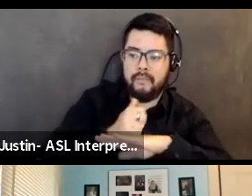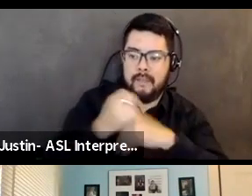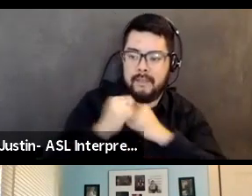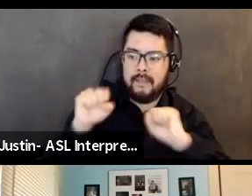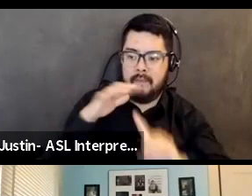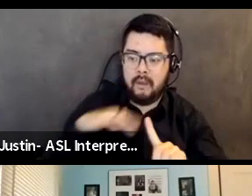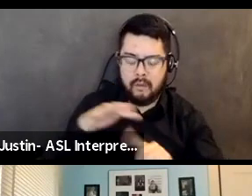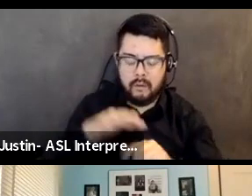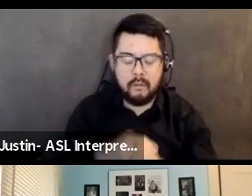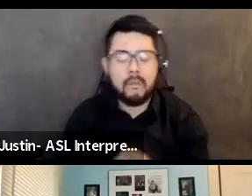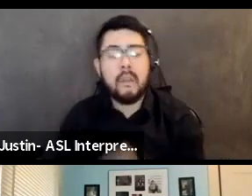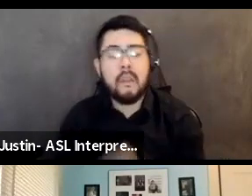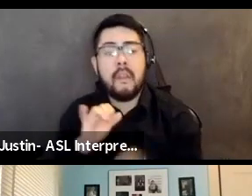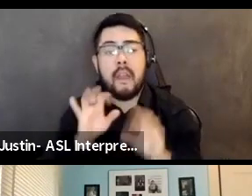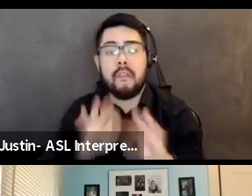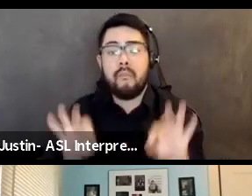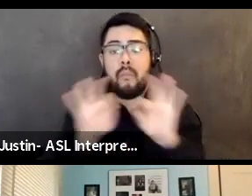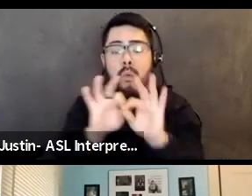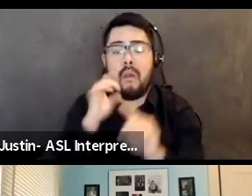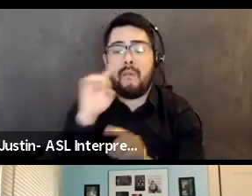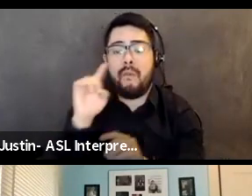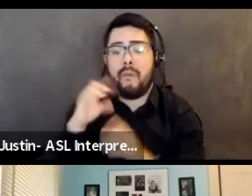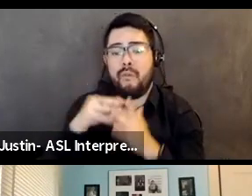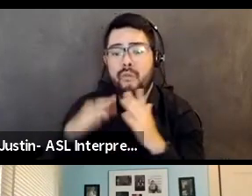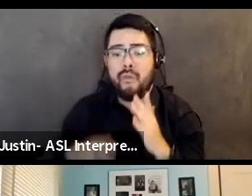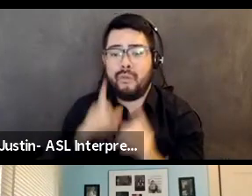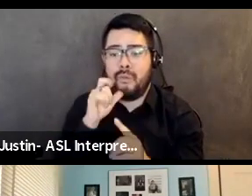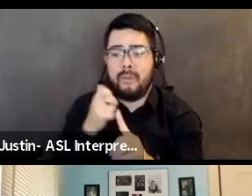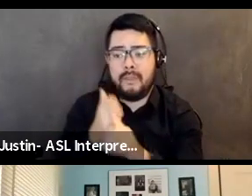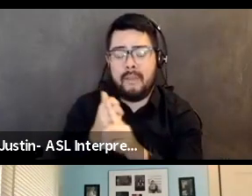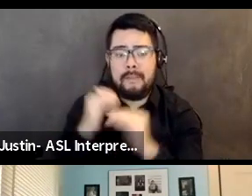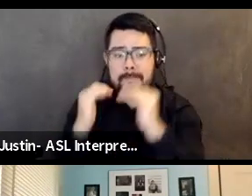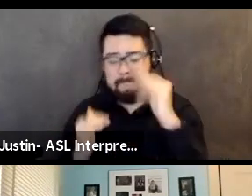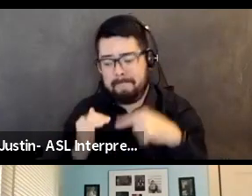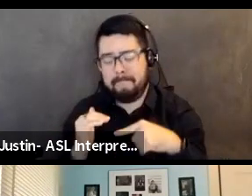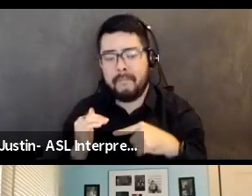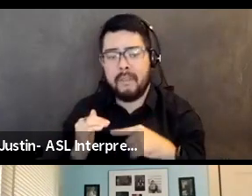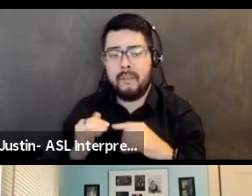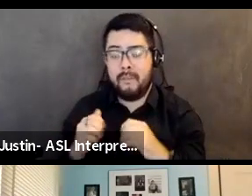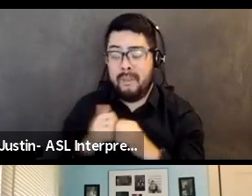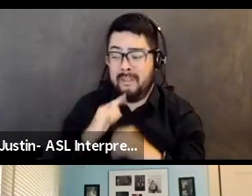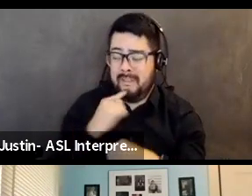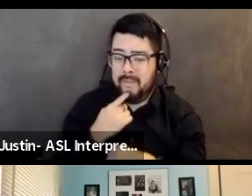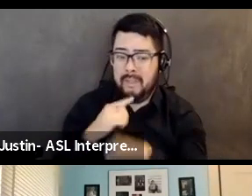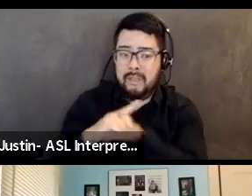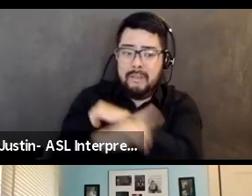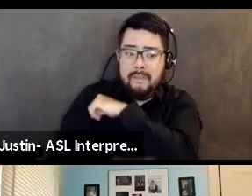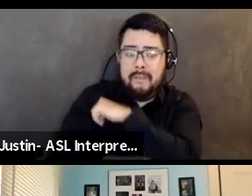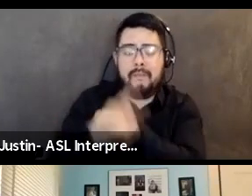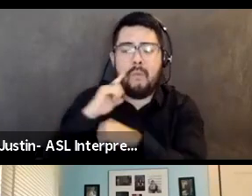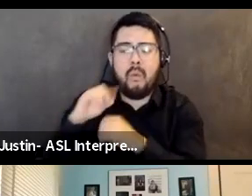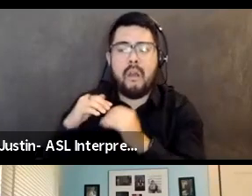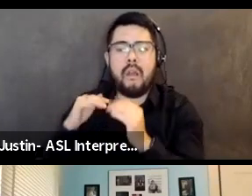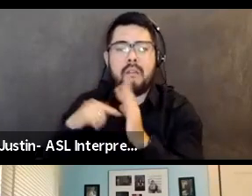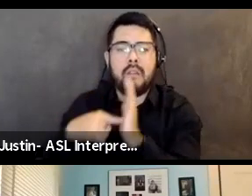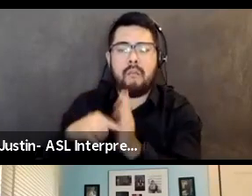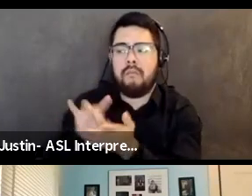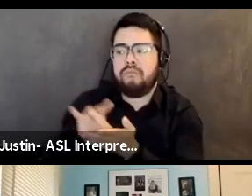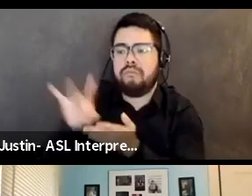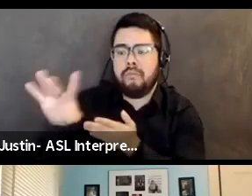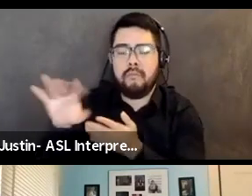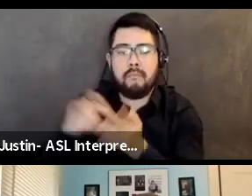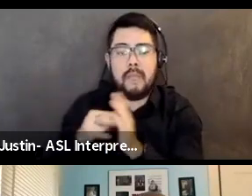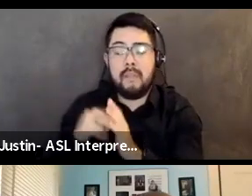especially important for those students who are disproportionately affected by severe discipline like out of school suspensions that deprive them of learning